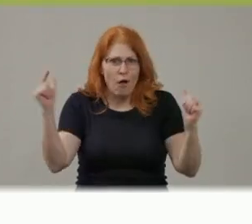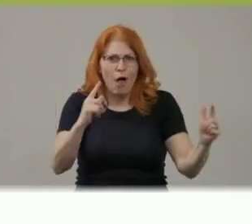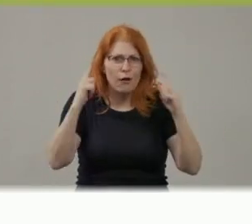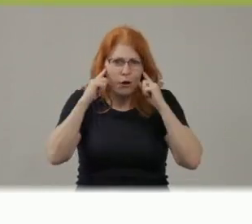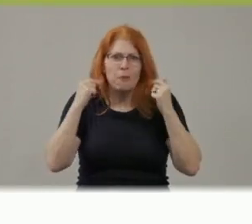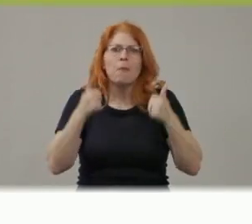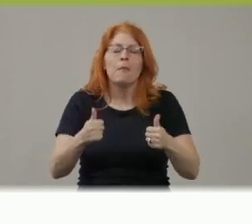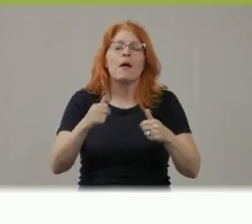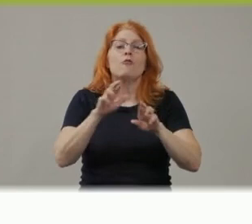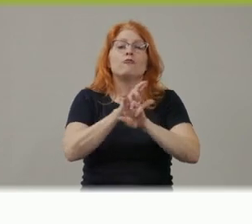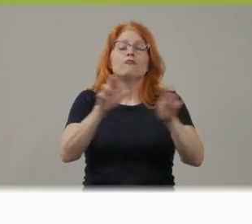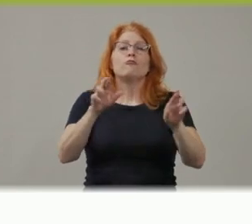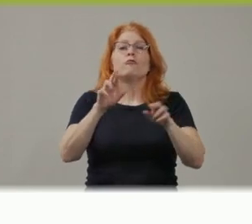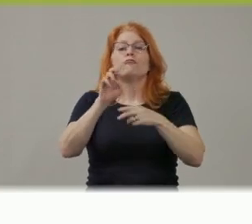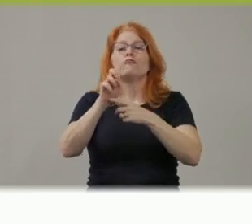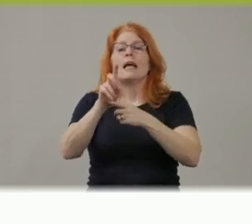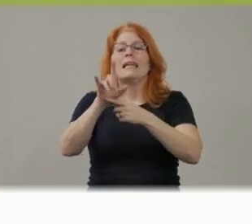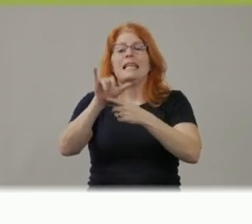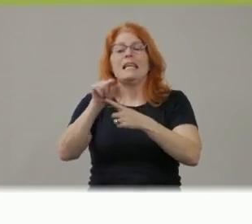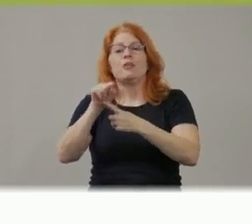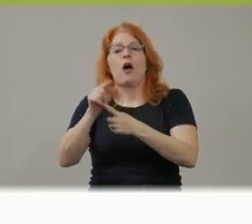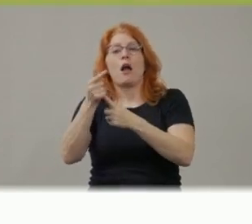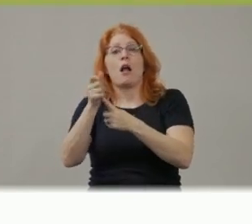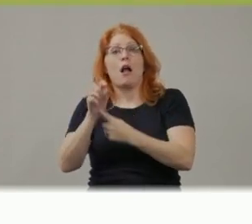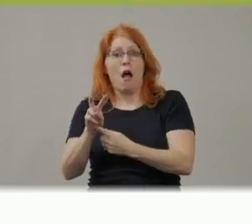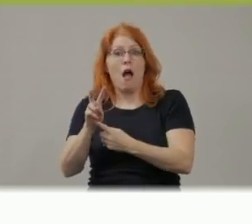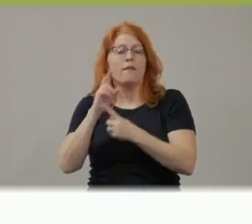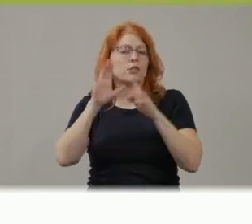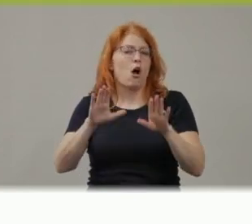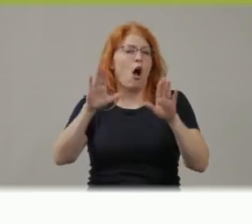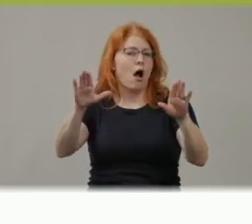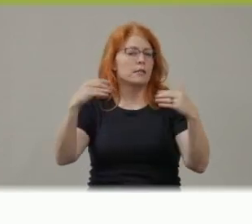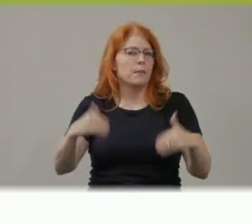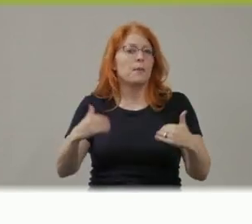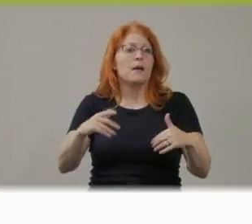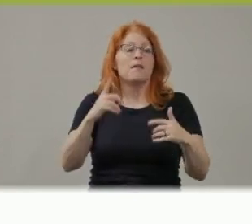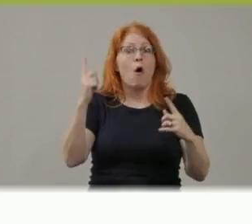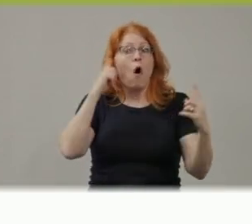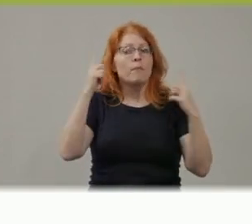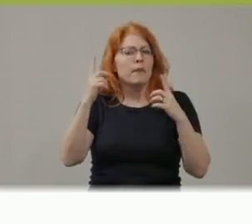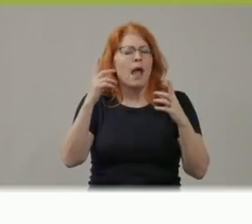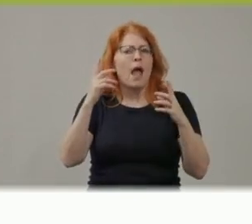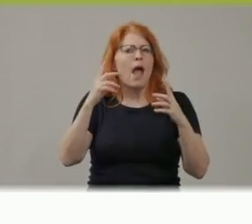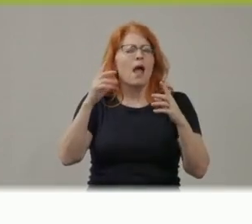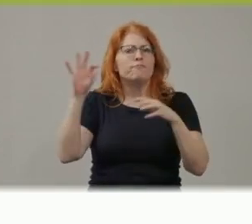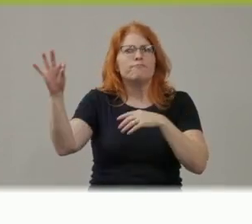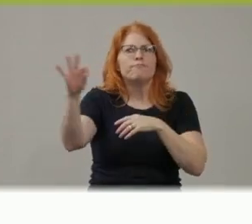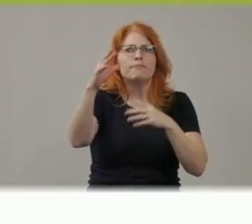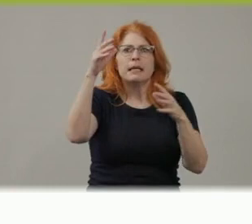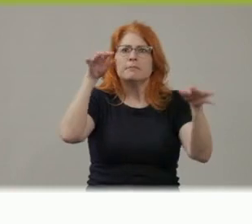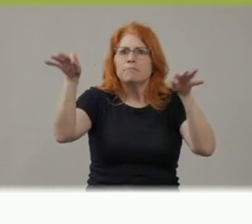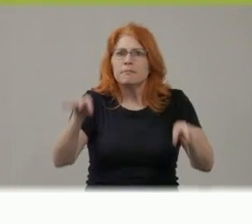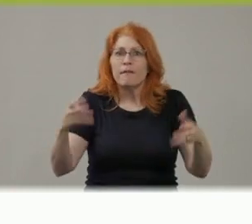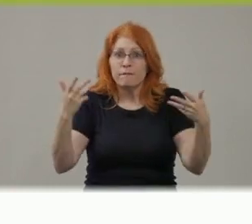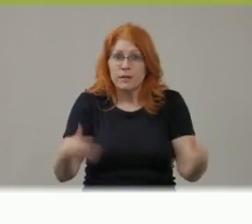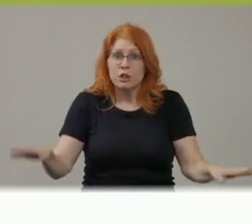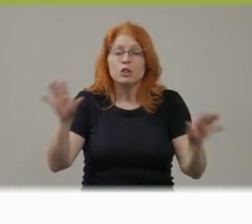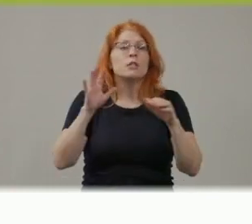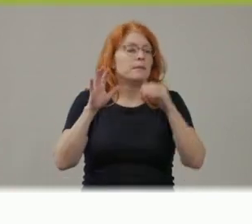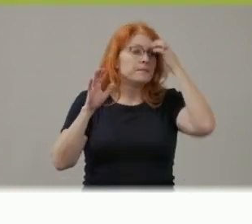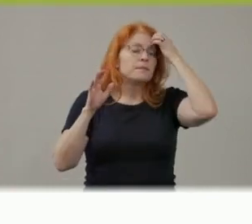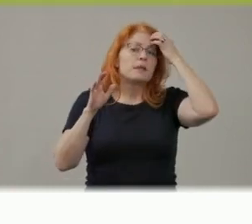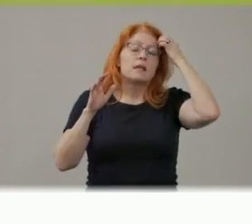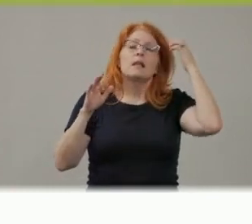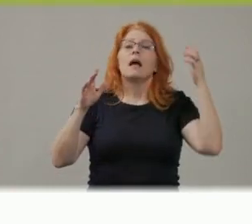So ready.gov is an awesome resource, and I hope all of our emergency managers have explained this to you and brought it down. They have all